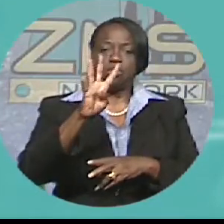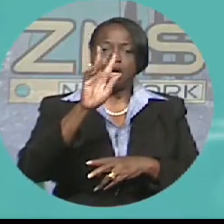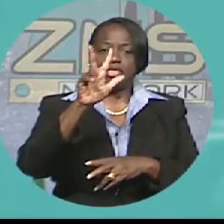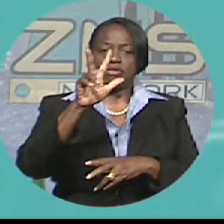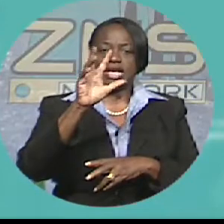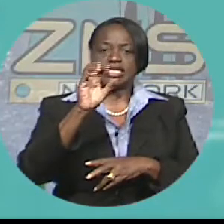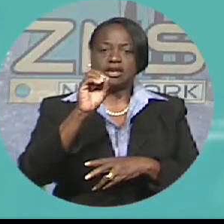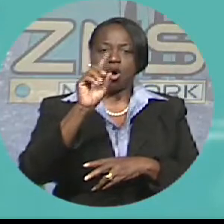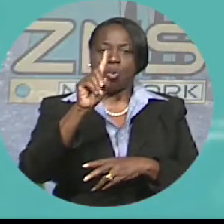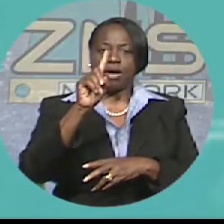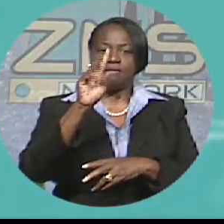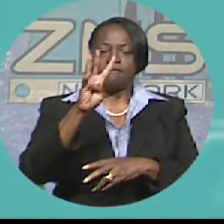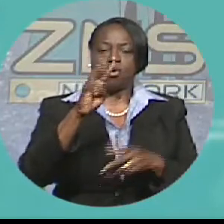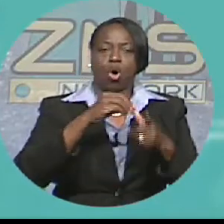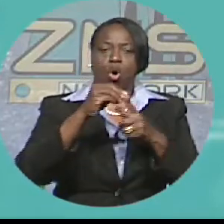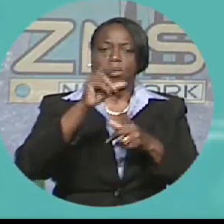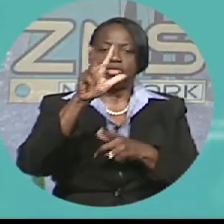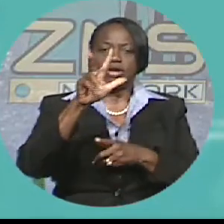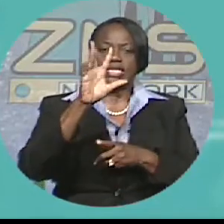364-3014, or